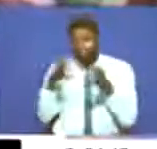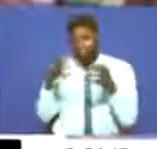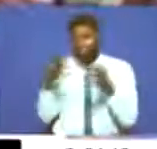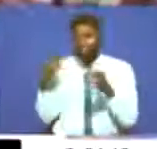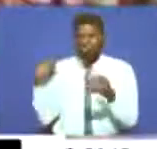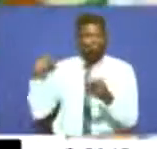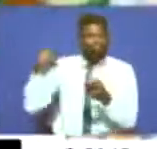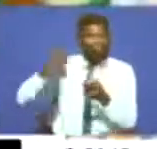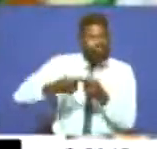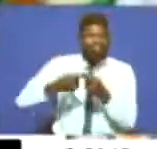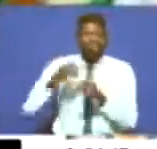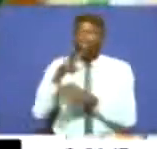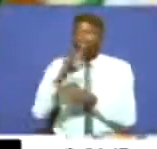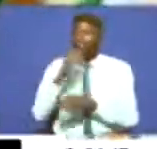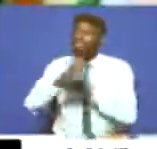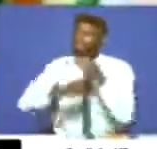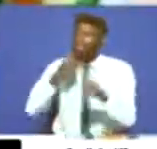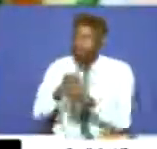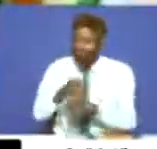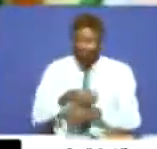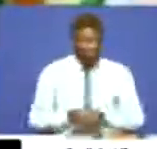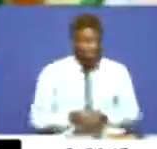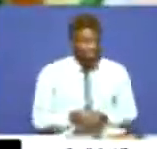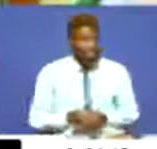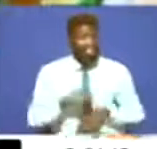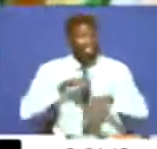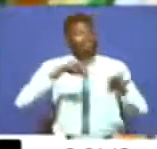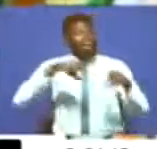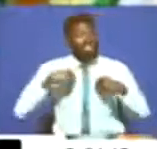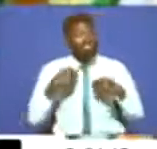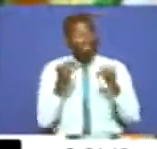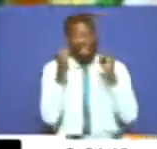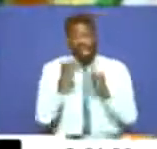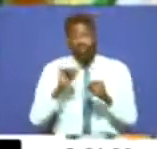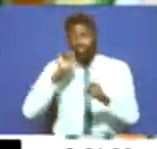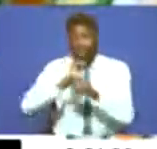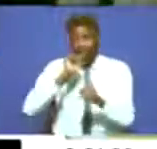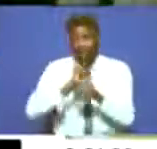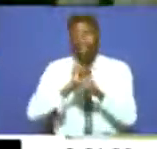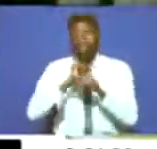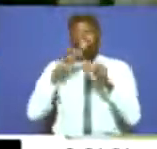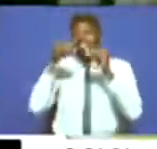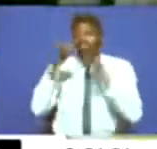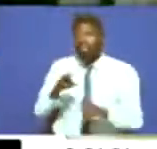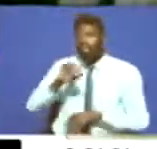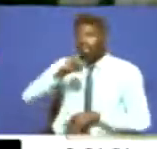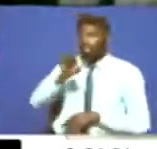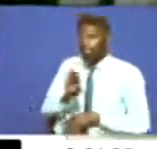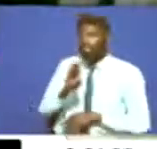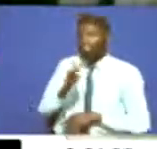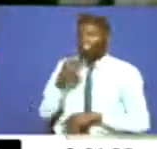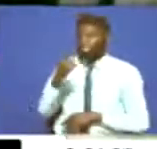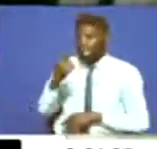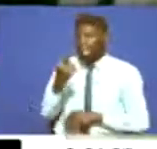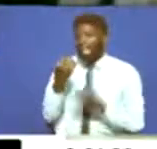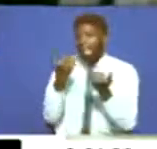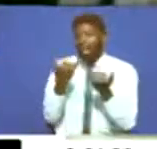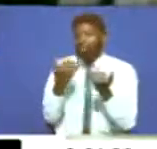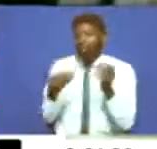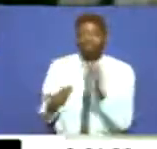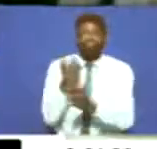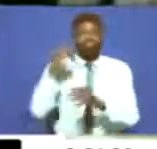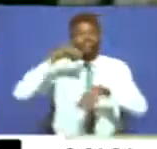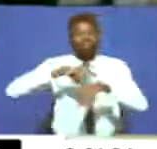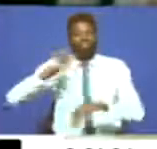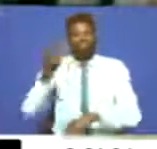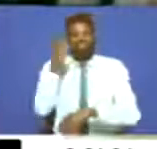Accepting the new responsibilities, Speaker Muturi termed his bid as a new dawn for Kenya. We have a chance to change the destiny of